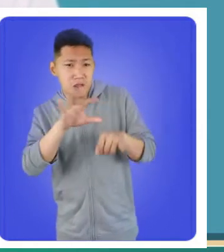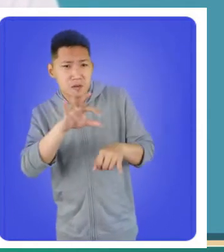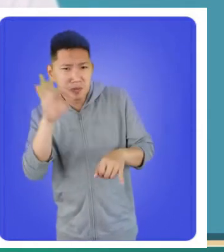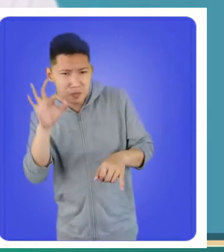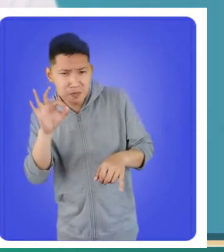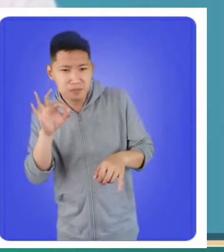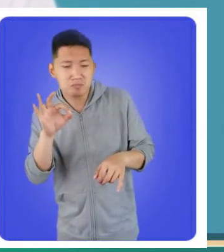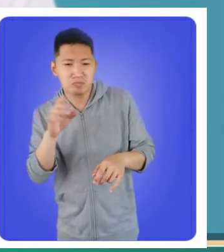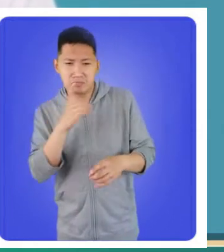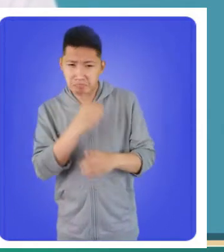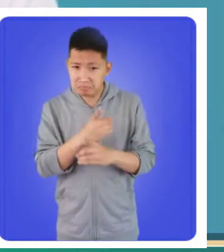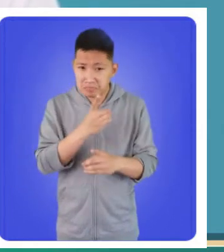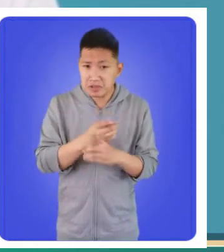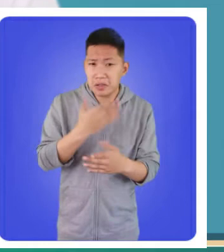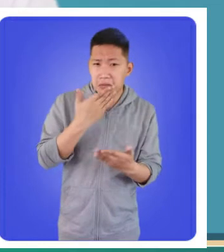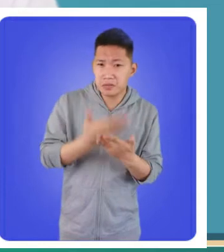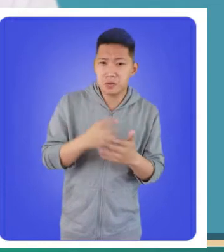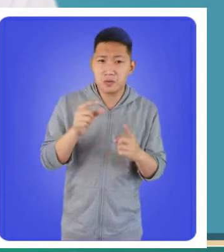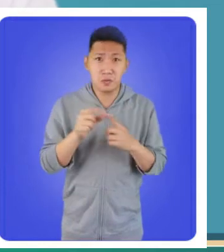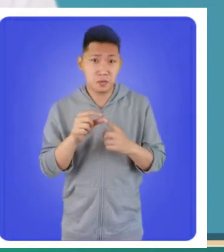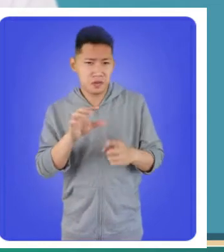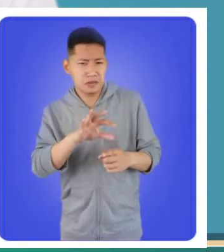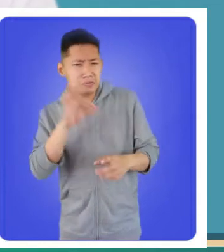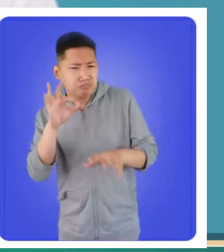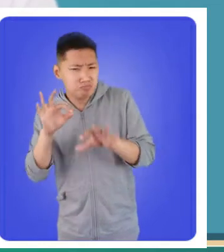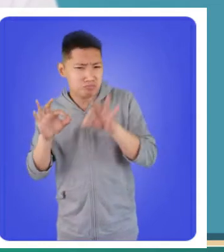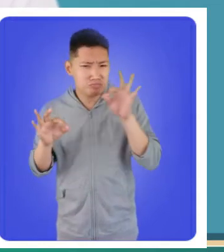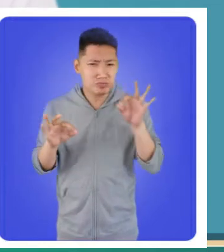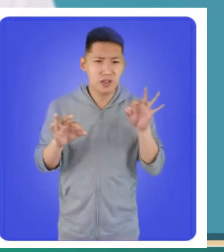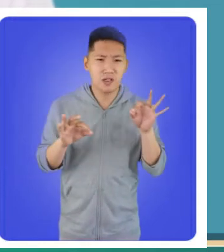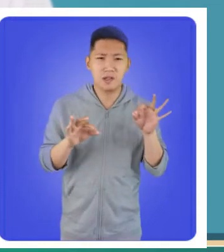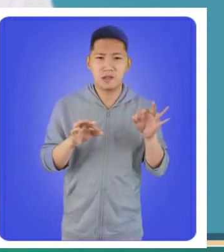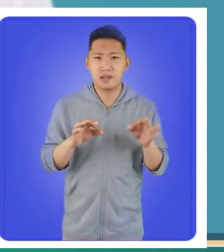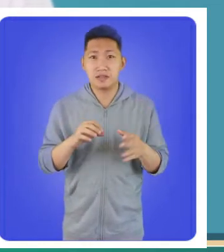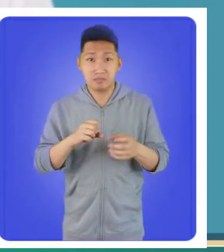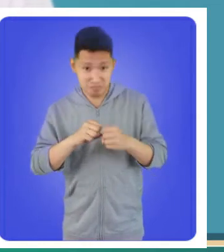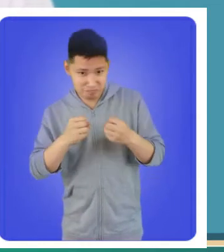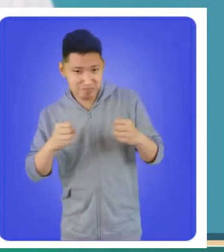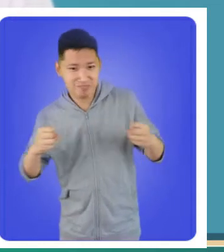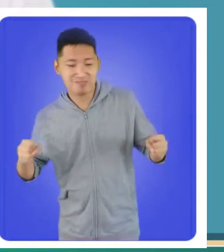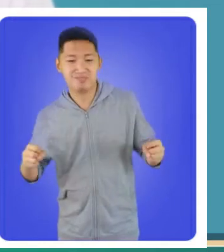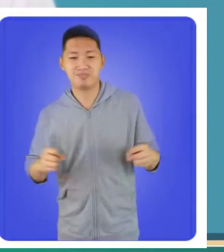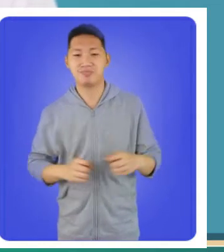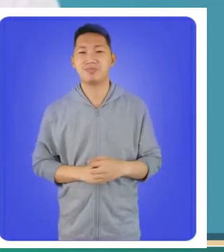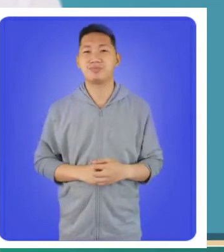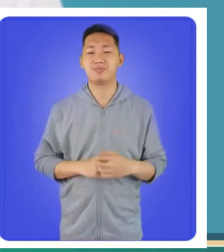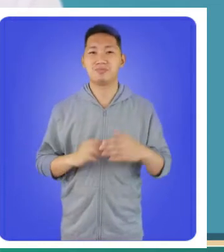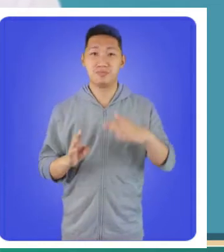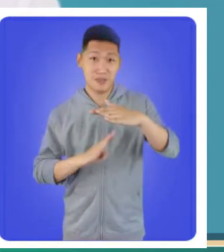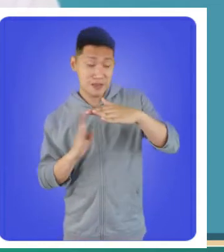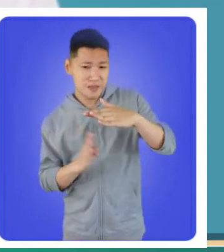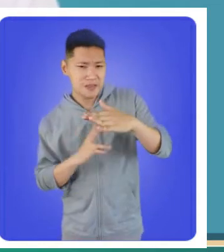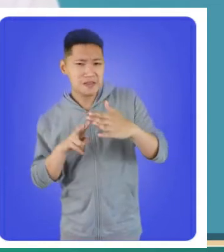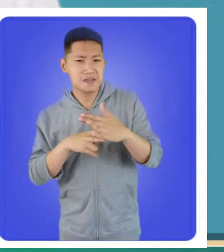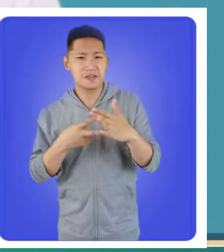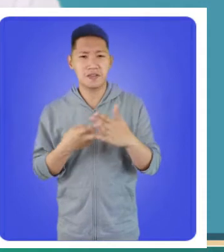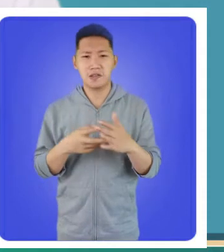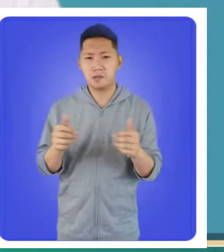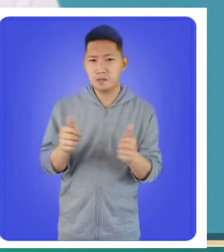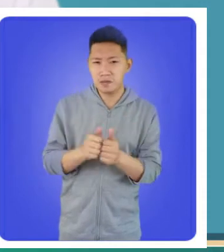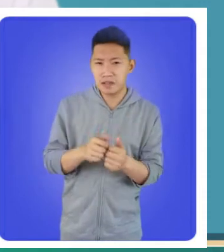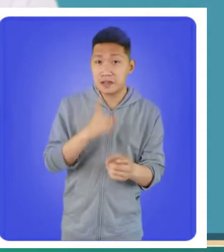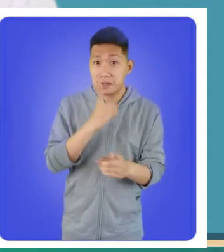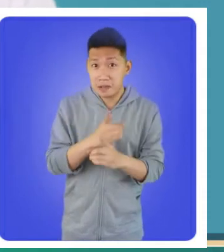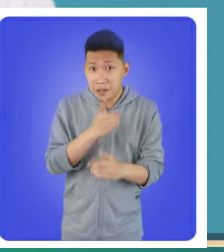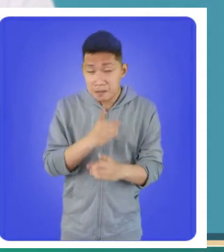importance of choosing precise and accurate word choices and well-crafted sentences. Basically, it